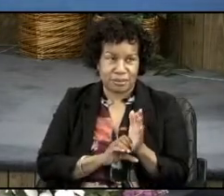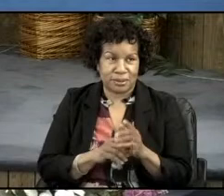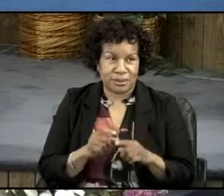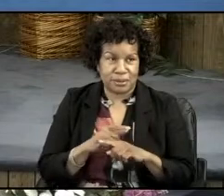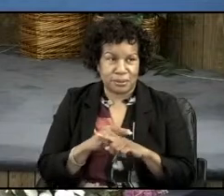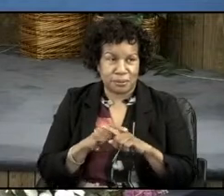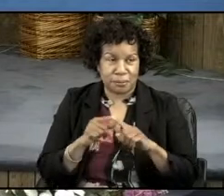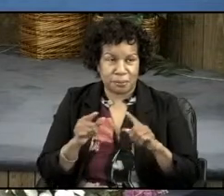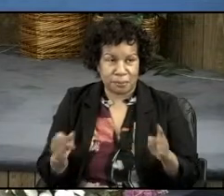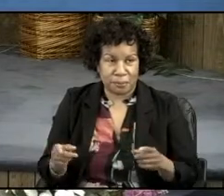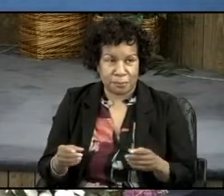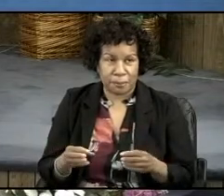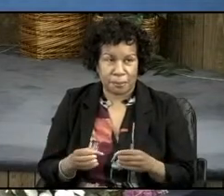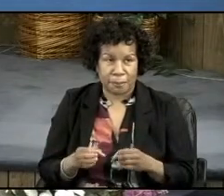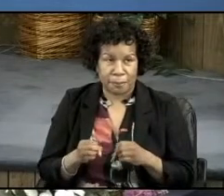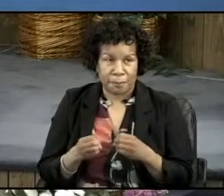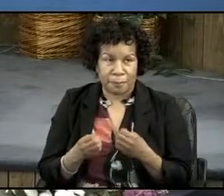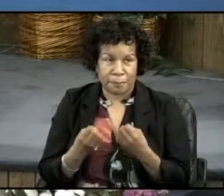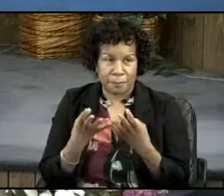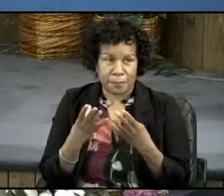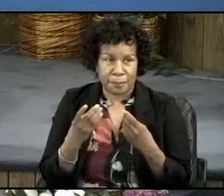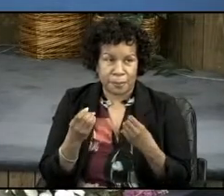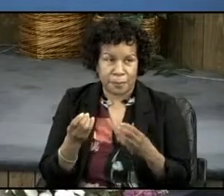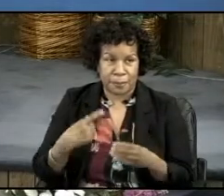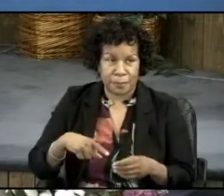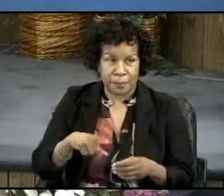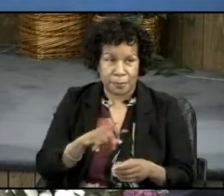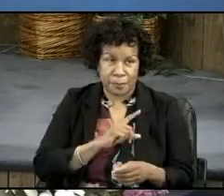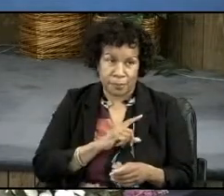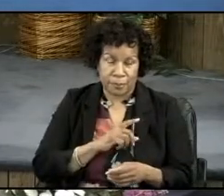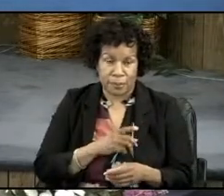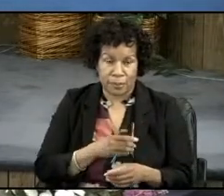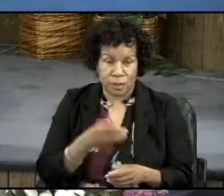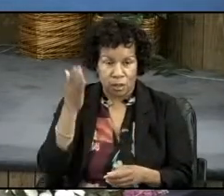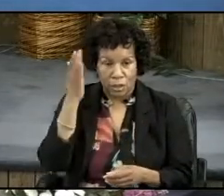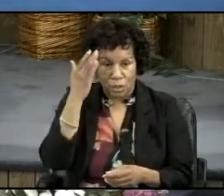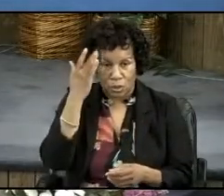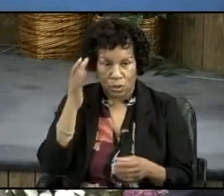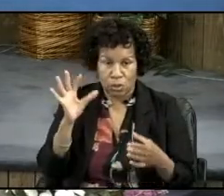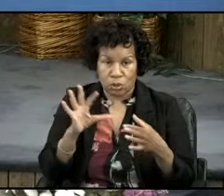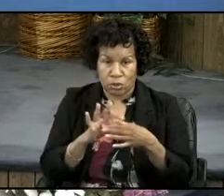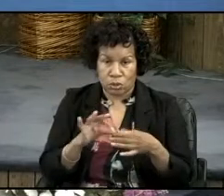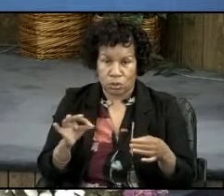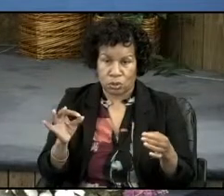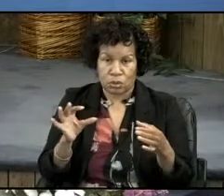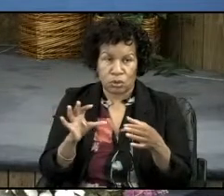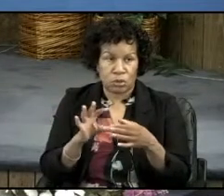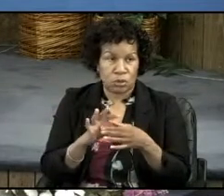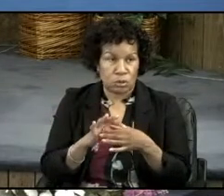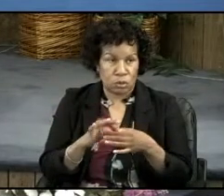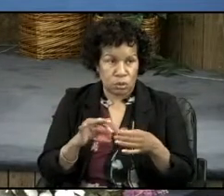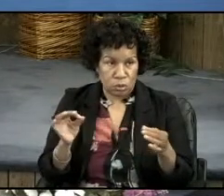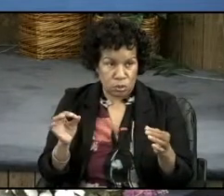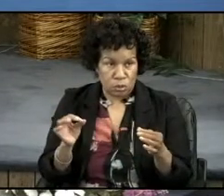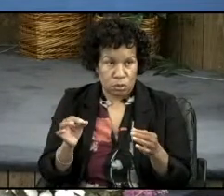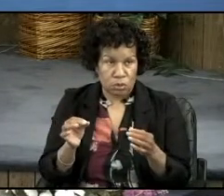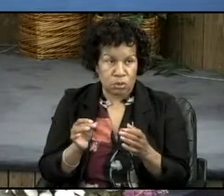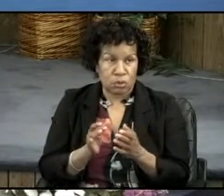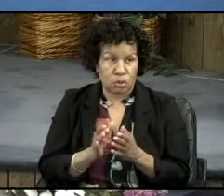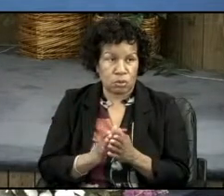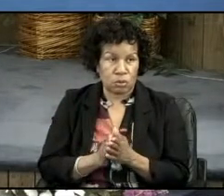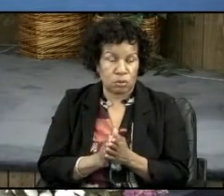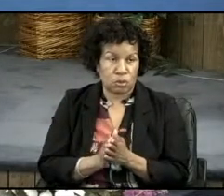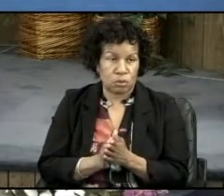But many of us are familiar with the story. If you've been in church for any amount of time, you are familiar with this